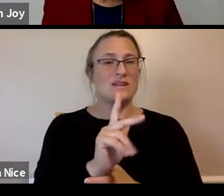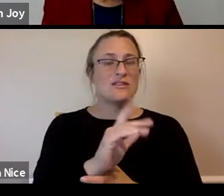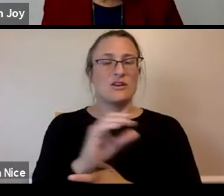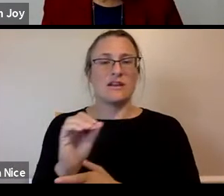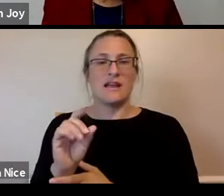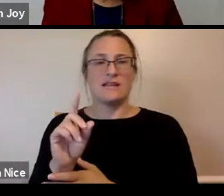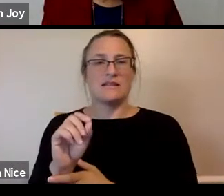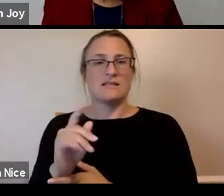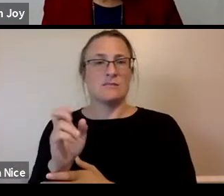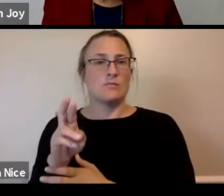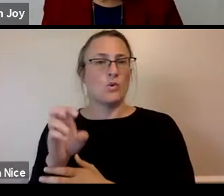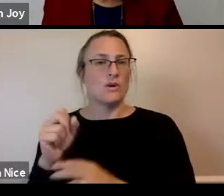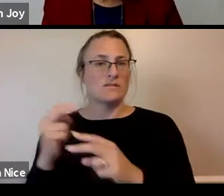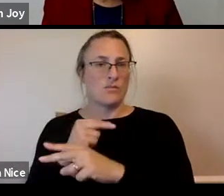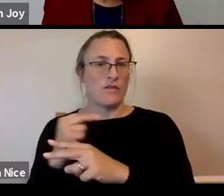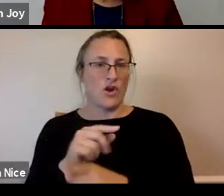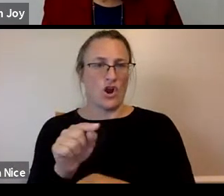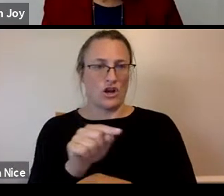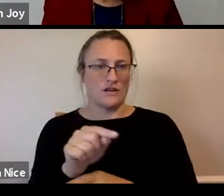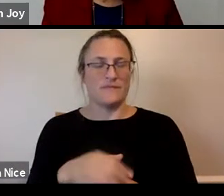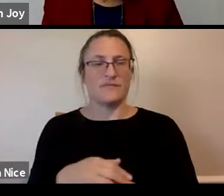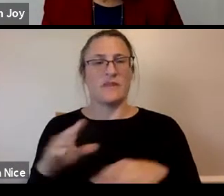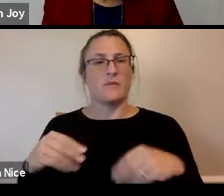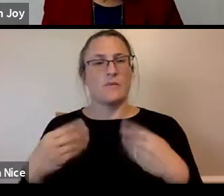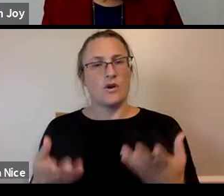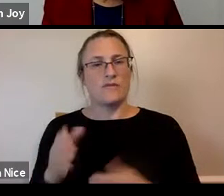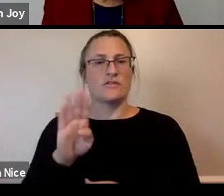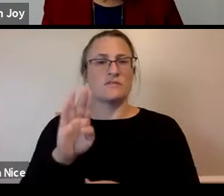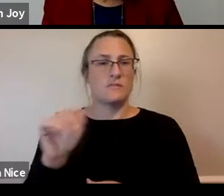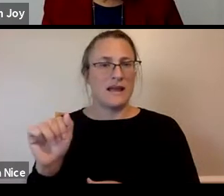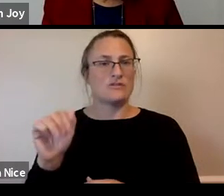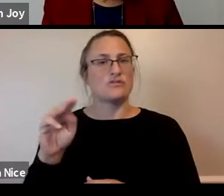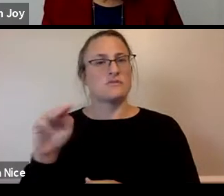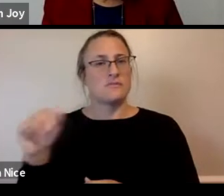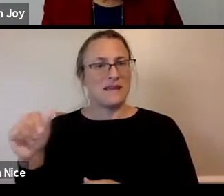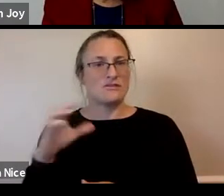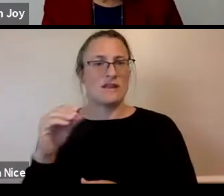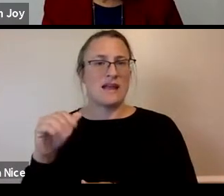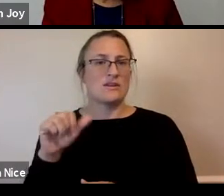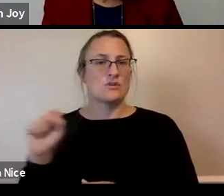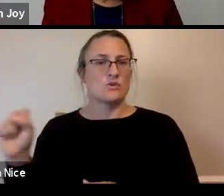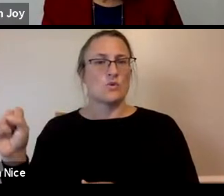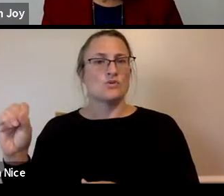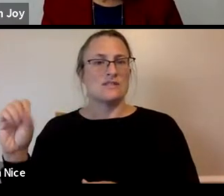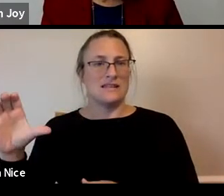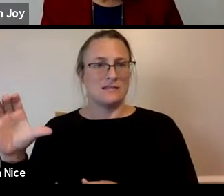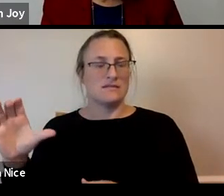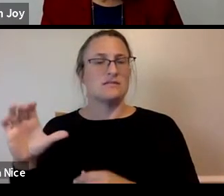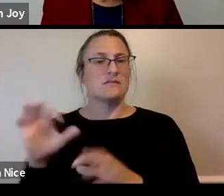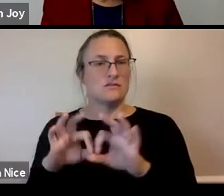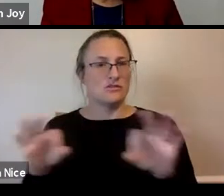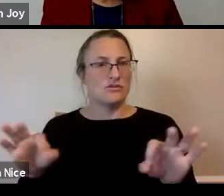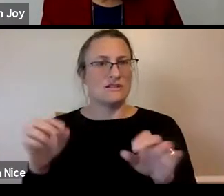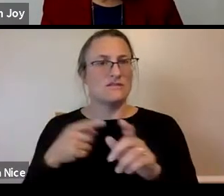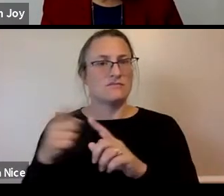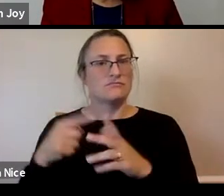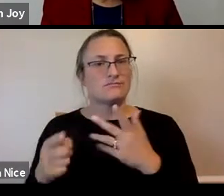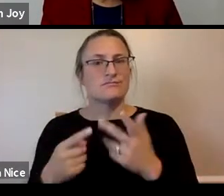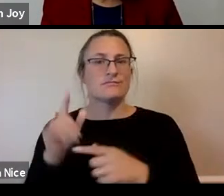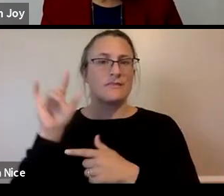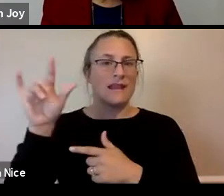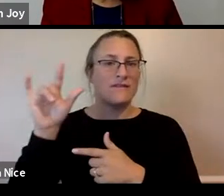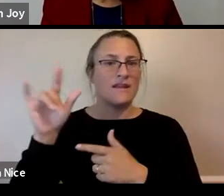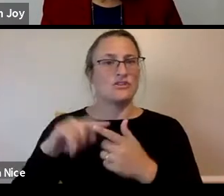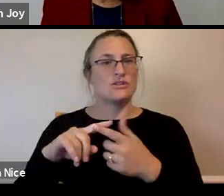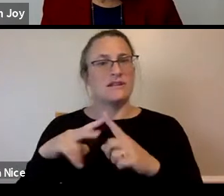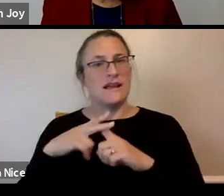Ditmars Boulevard. We offer bachelor's, master's, and associate degrees in all aspects of aviation, engineering,